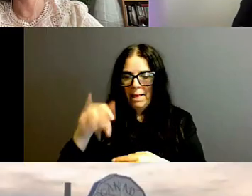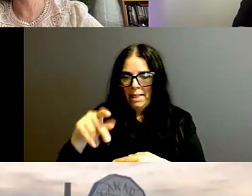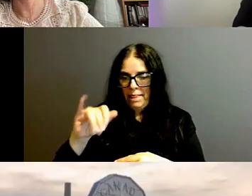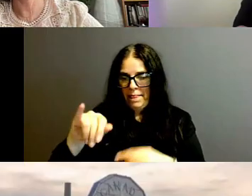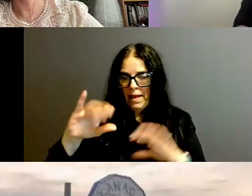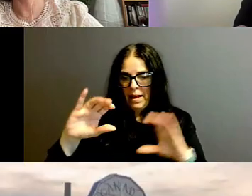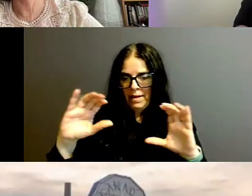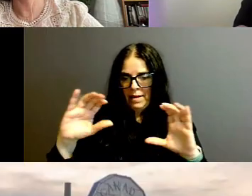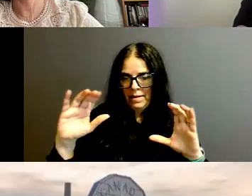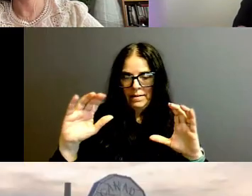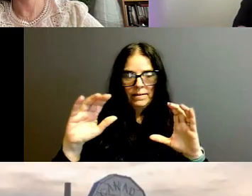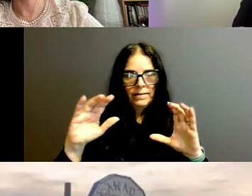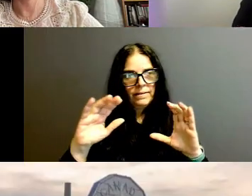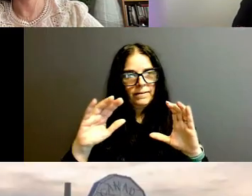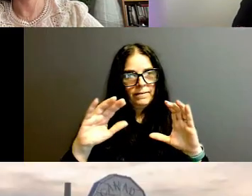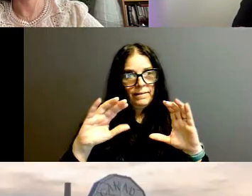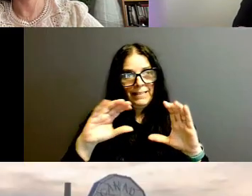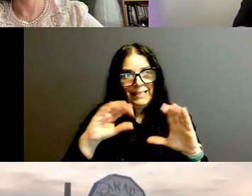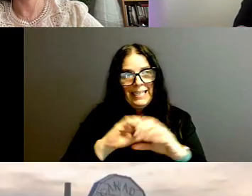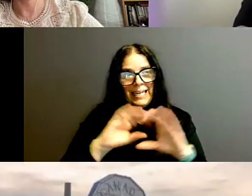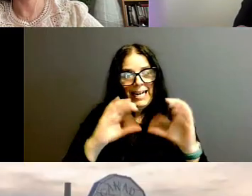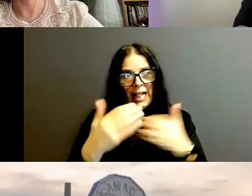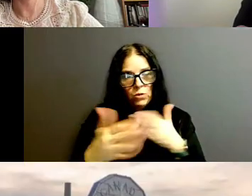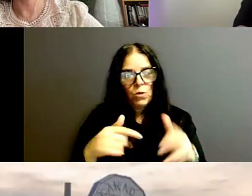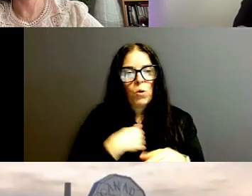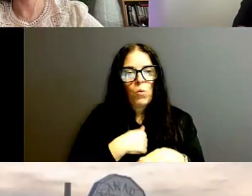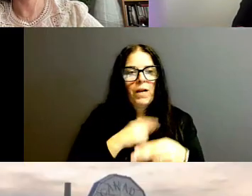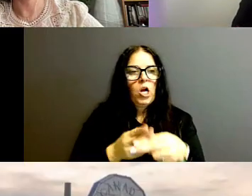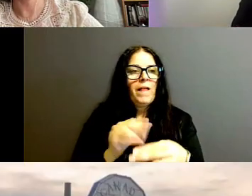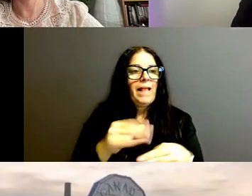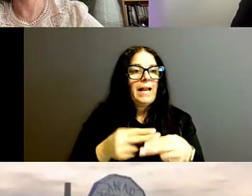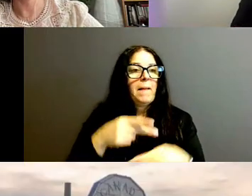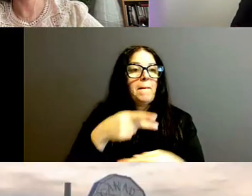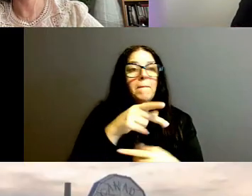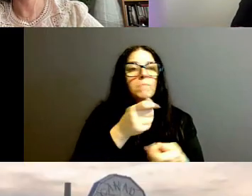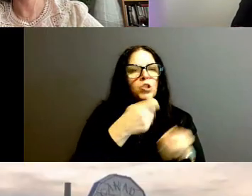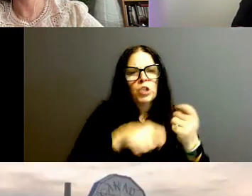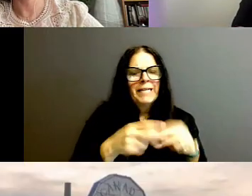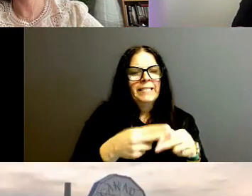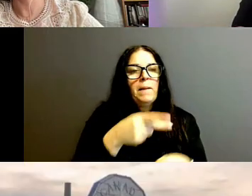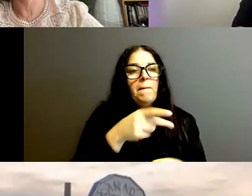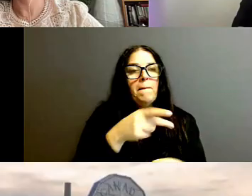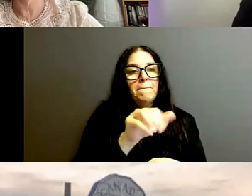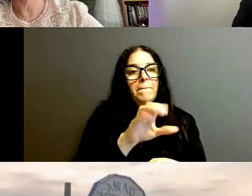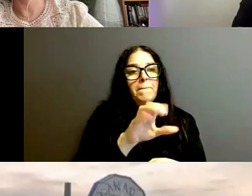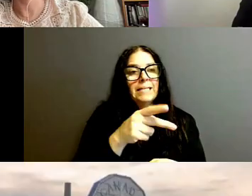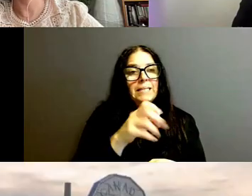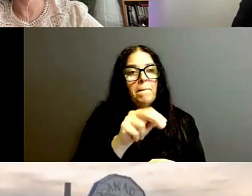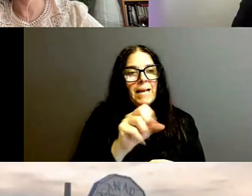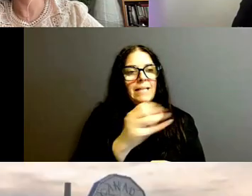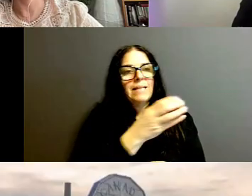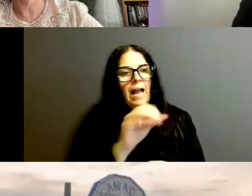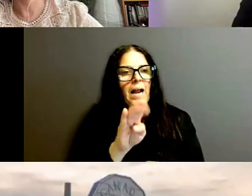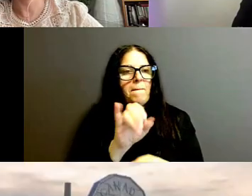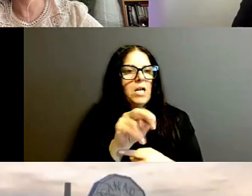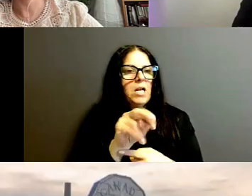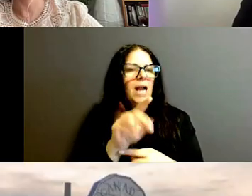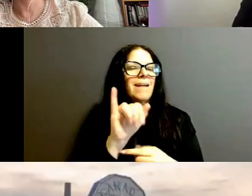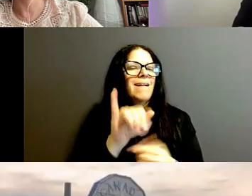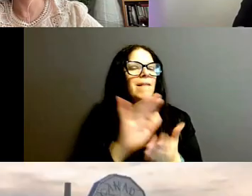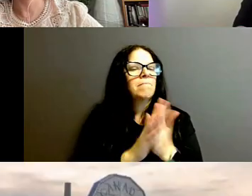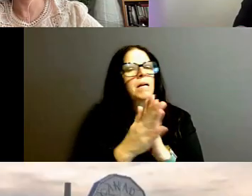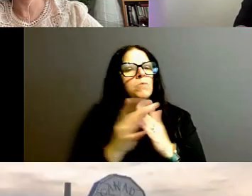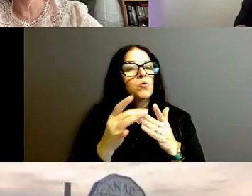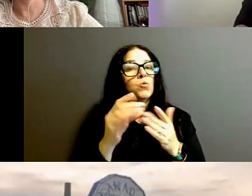Classroom, but we changed the name to Peace Pens and Beyond because it is now a student-led business available to